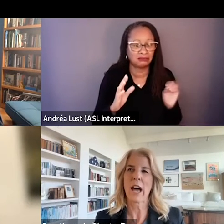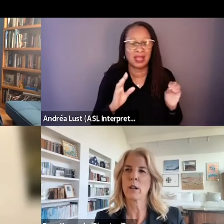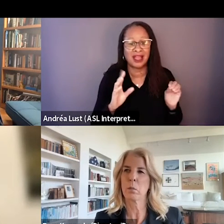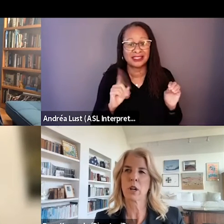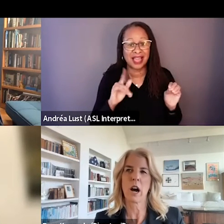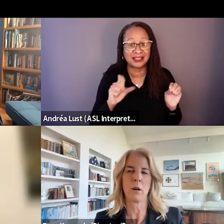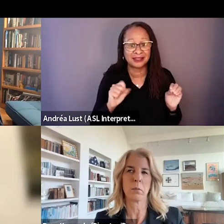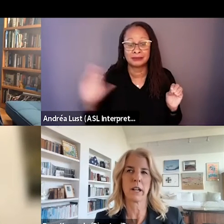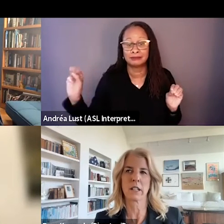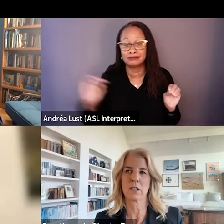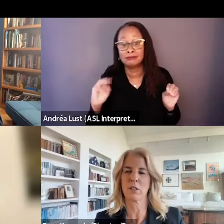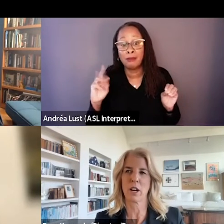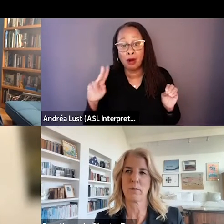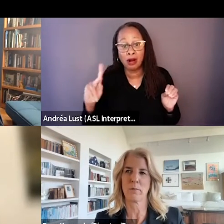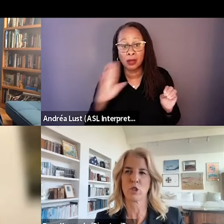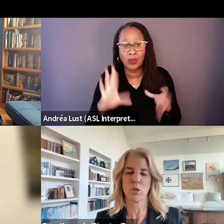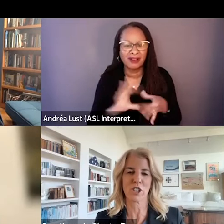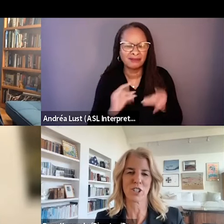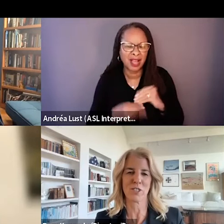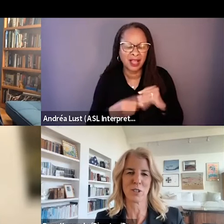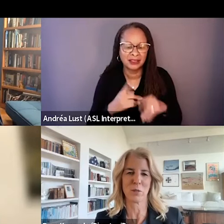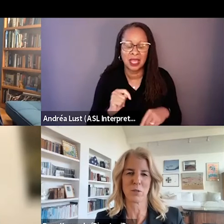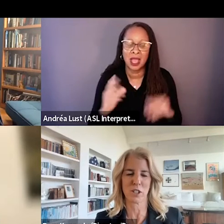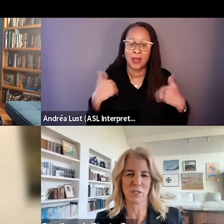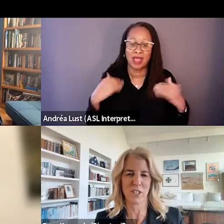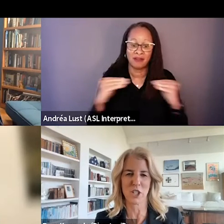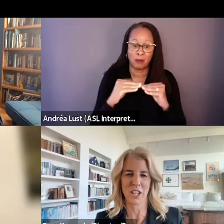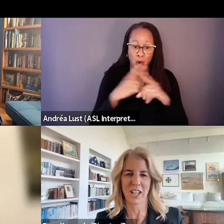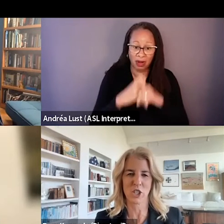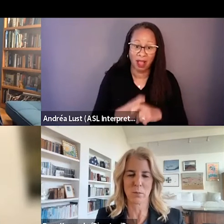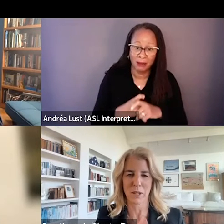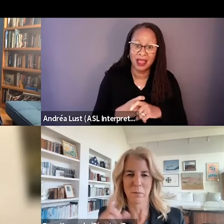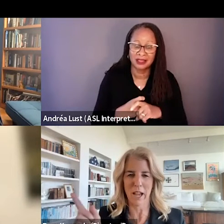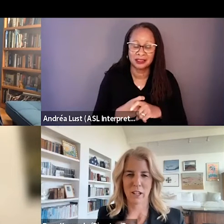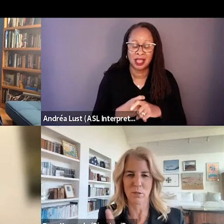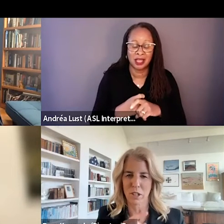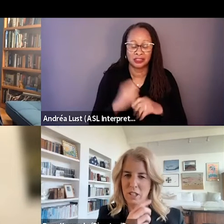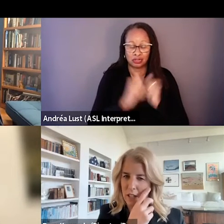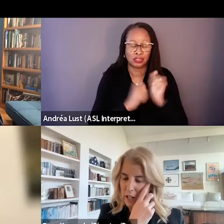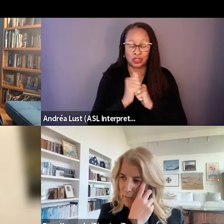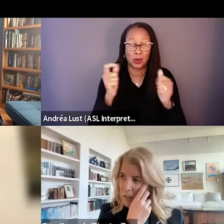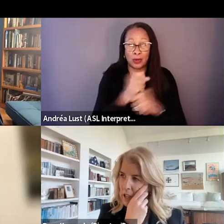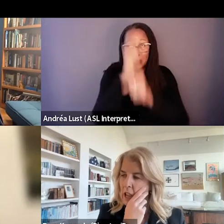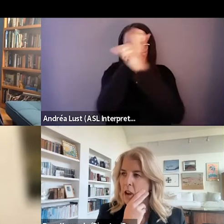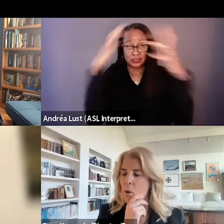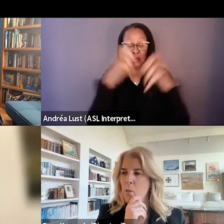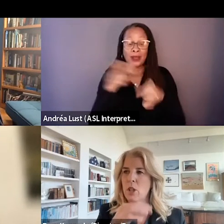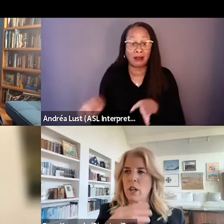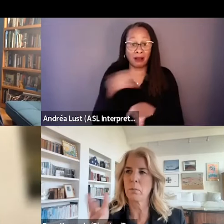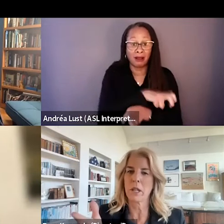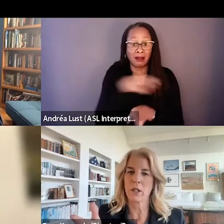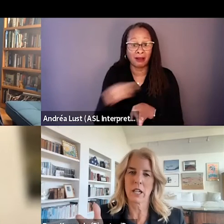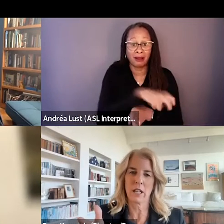actually had a more complex structure when we were envisioning it, jumping back and forth in time. But